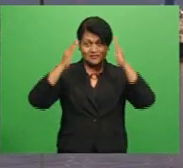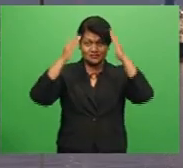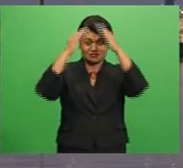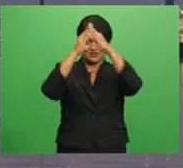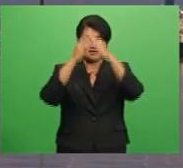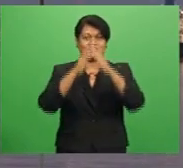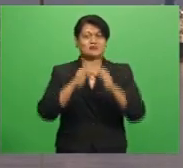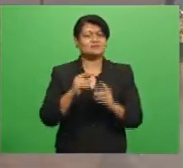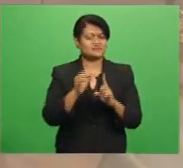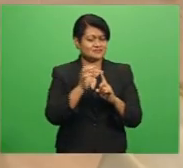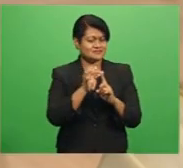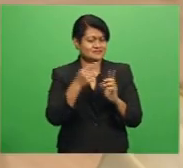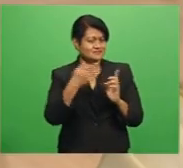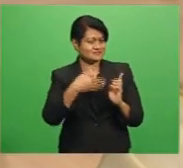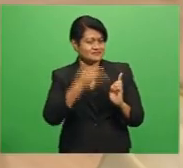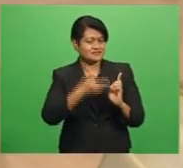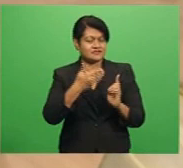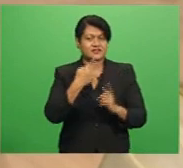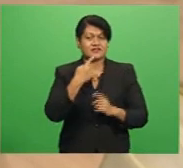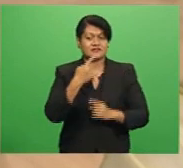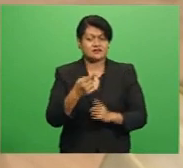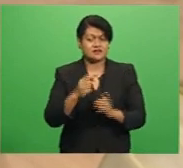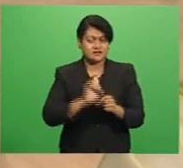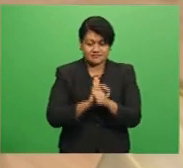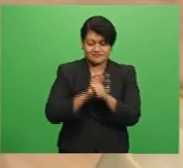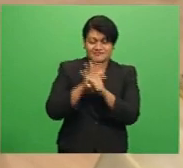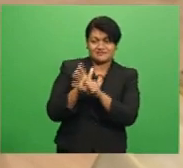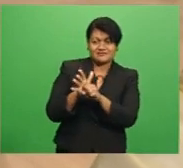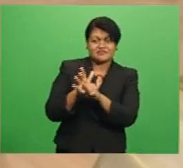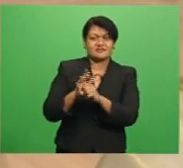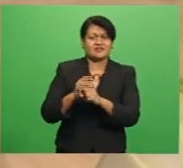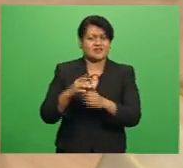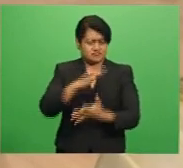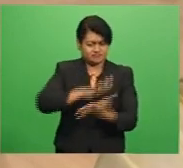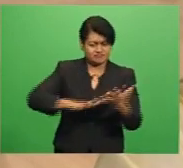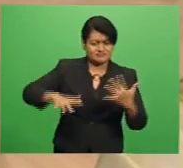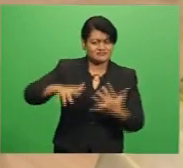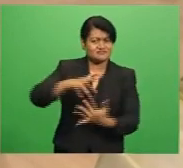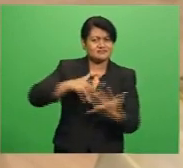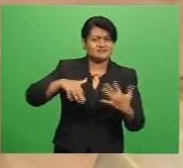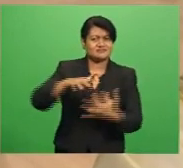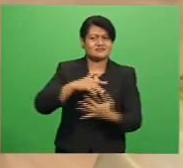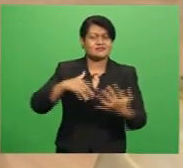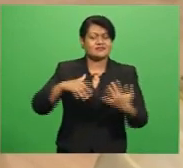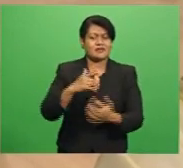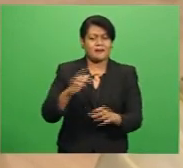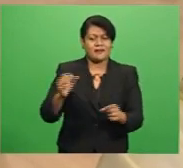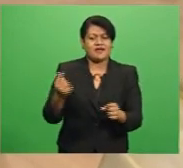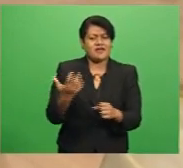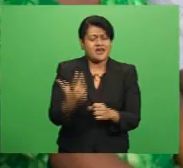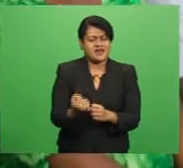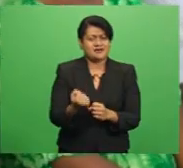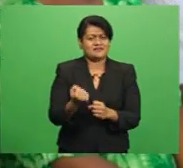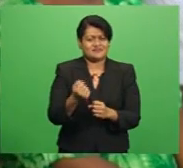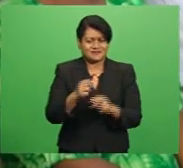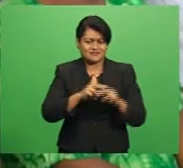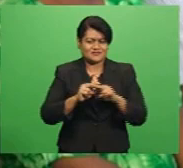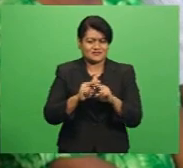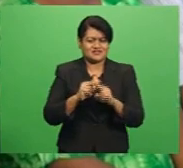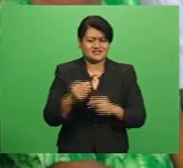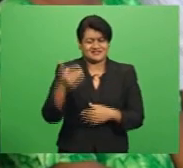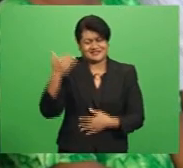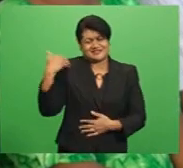says COVID-19 and Tropical Cyclone Yasa has impacted Fiji in addition to the detrimental effects of climate change.